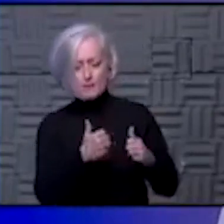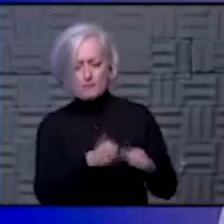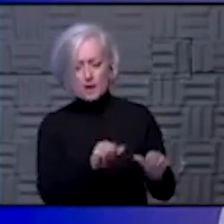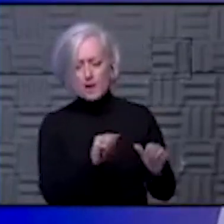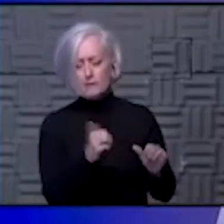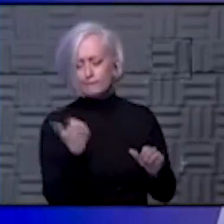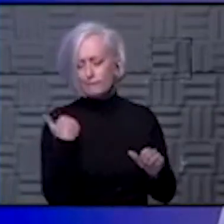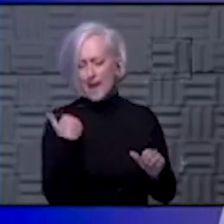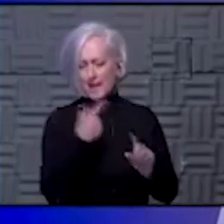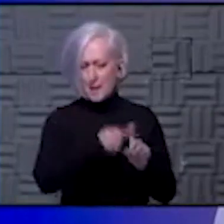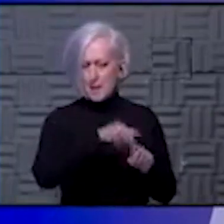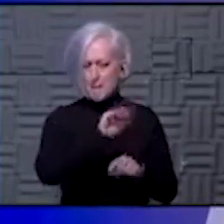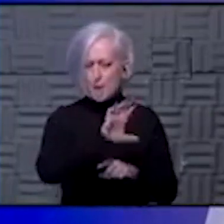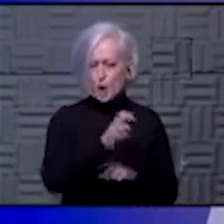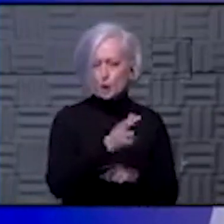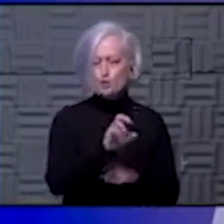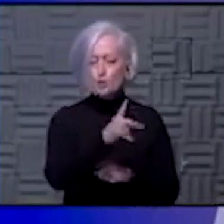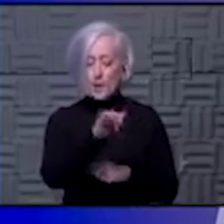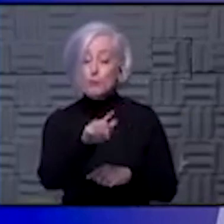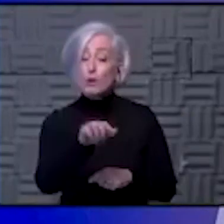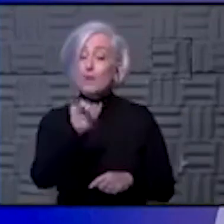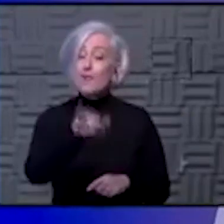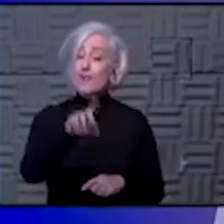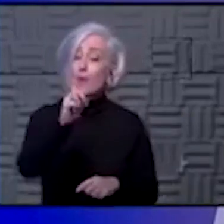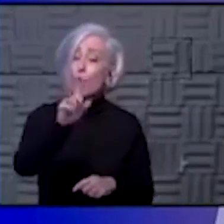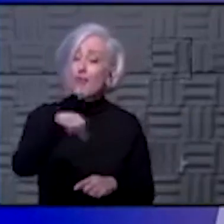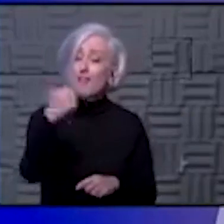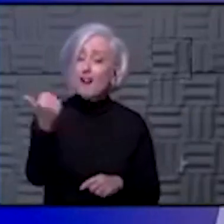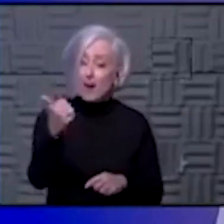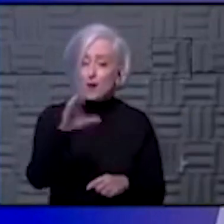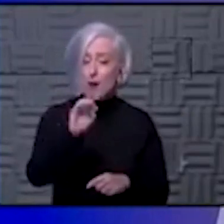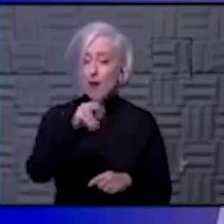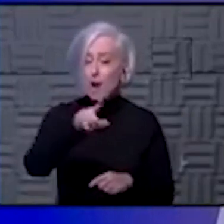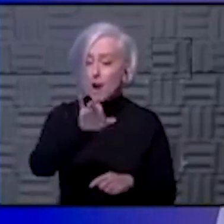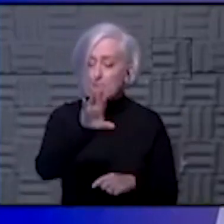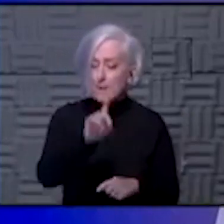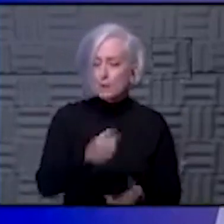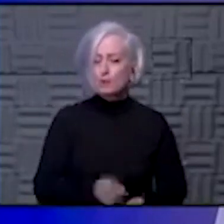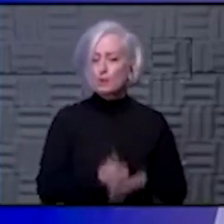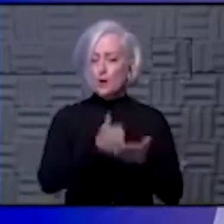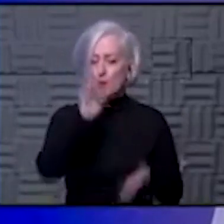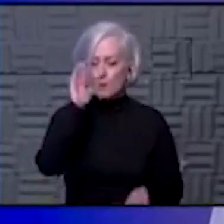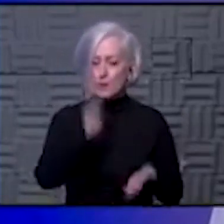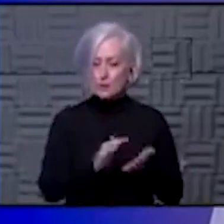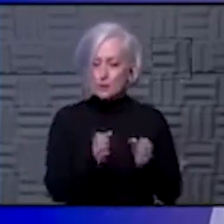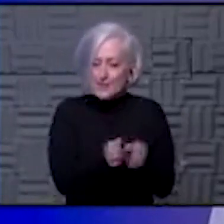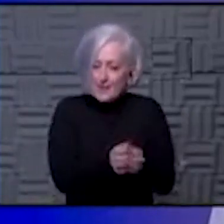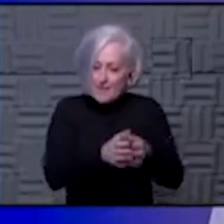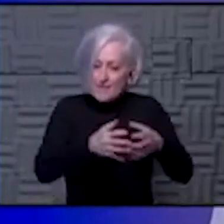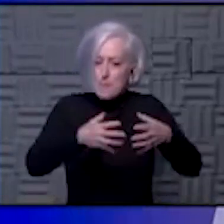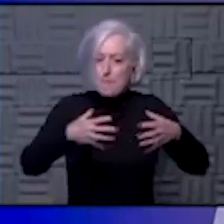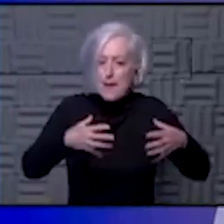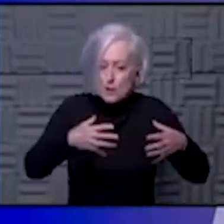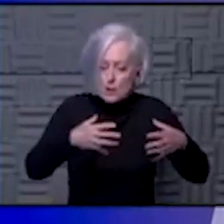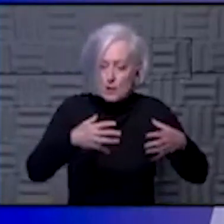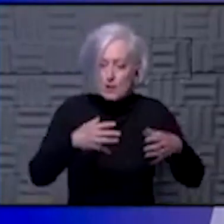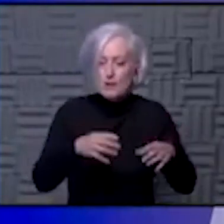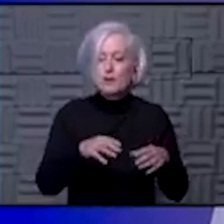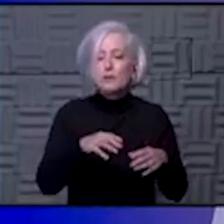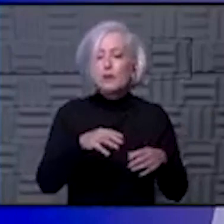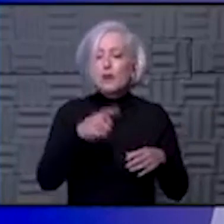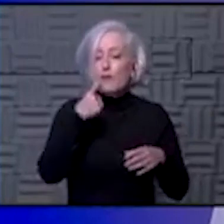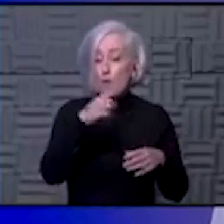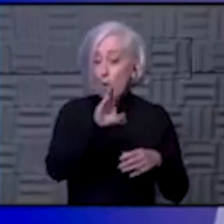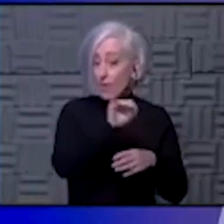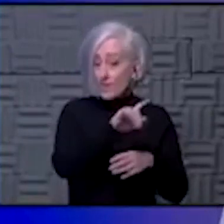early on. And it is just one other compound to help reduce the amount of inflammation or the cells that,